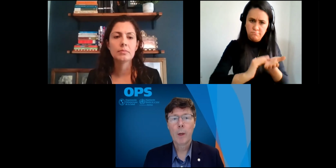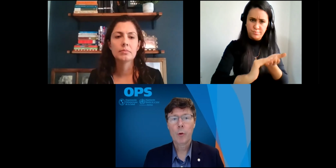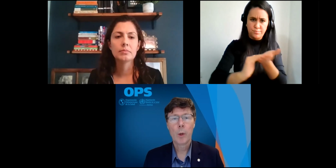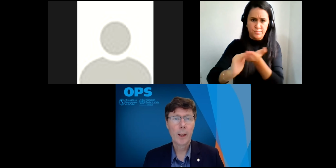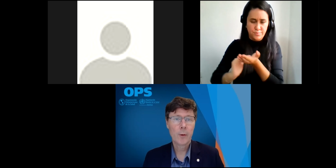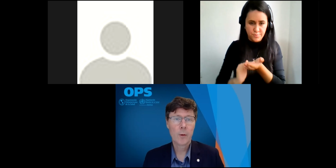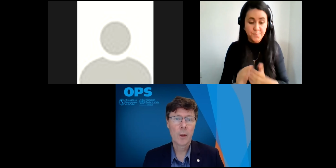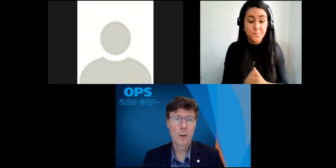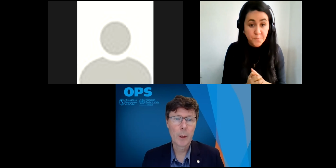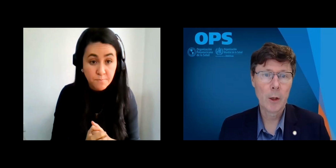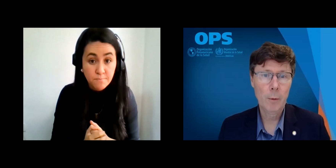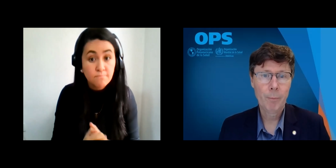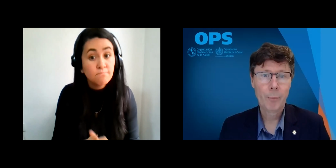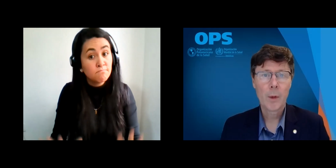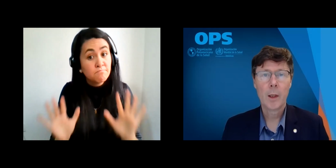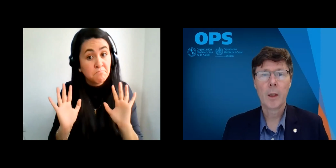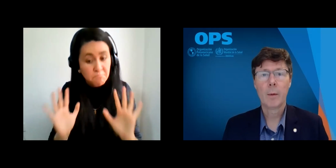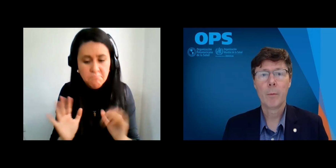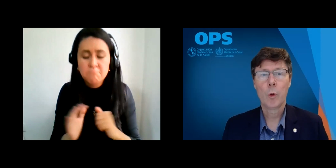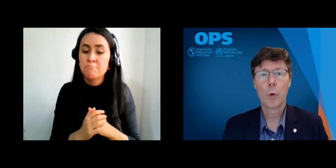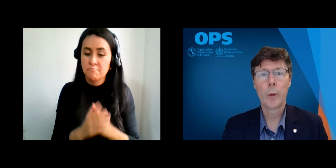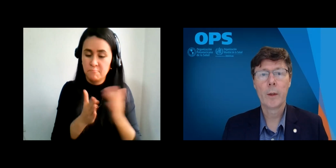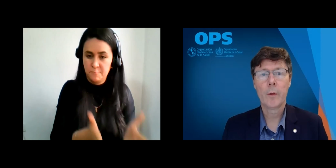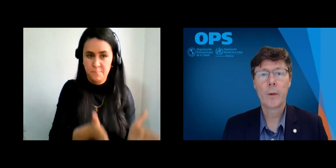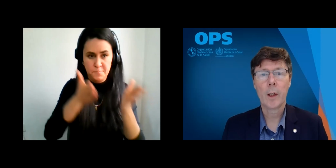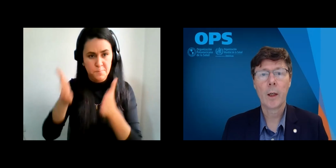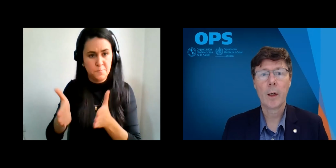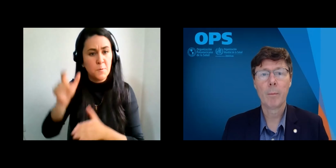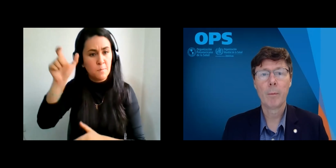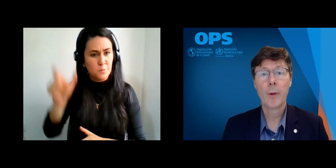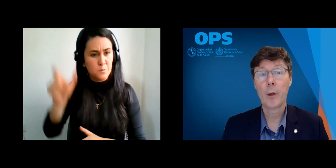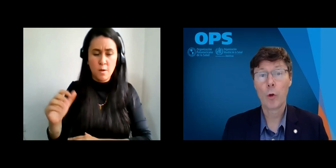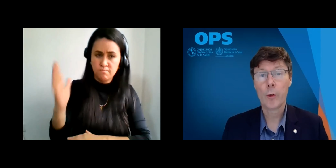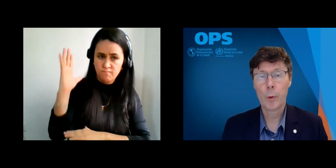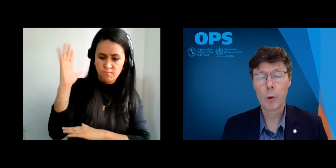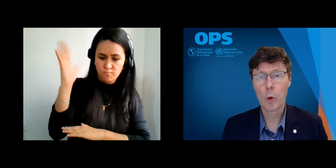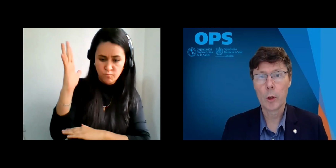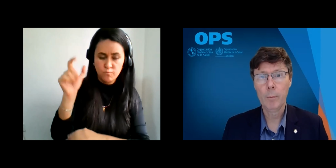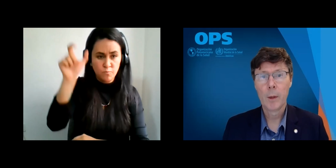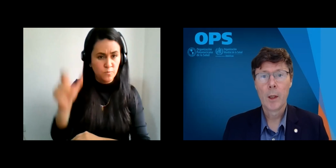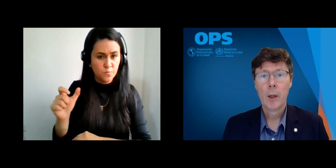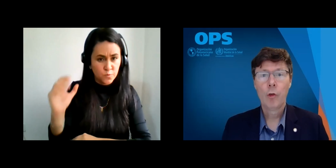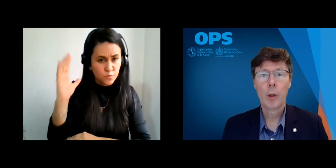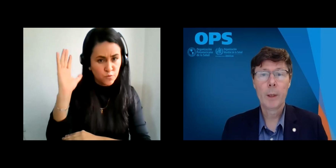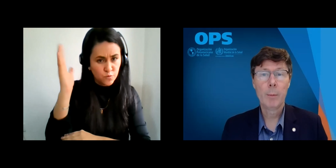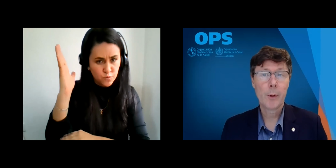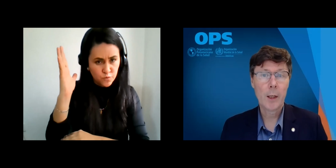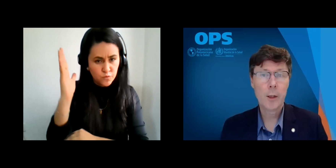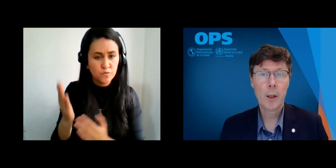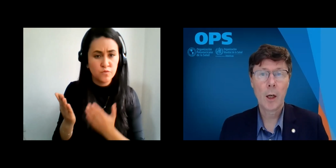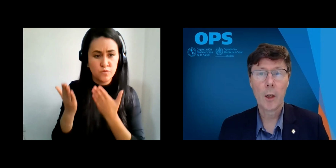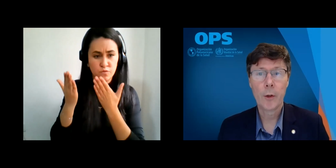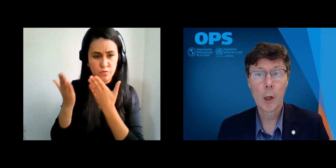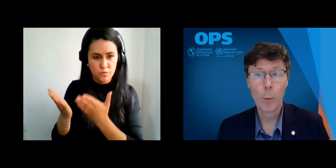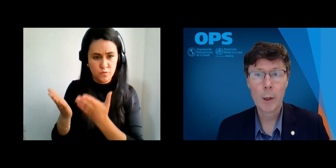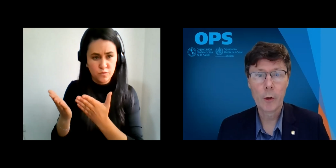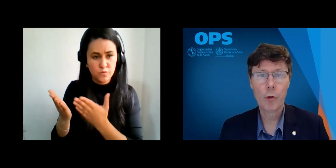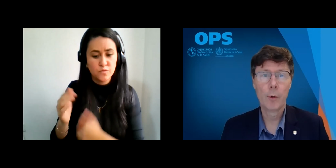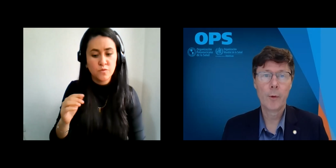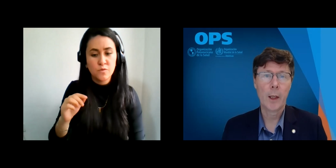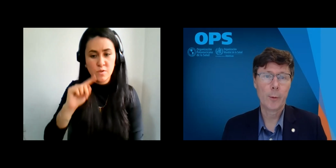move on to our next speaker, who is Theodore Swift-Kohler. She'll be presenting on